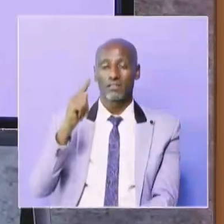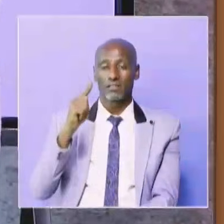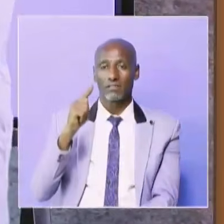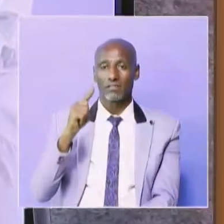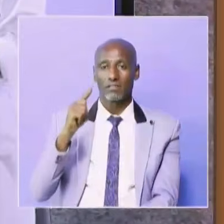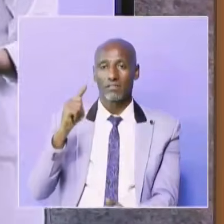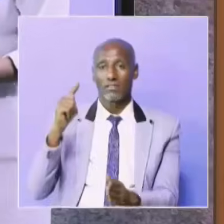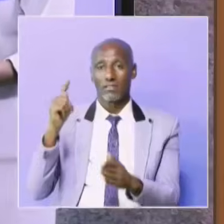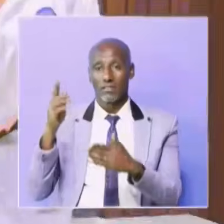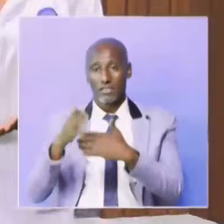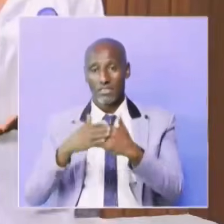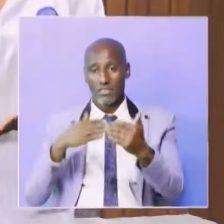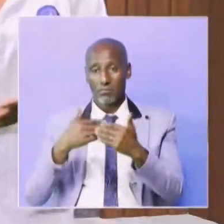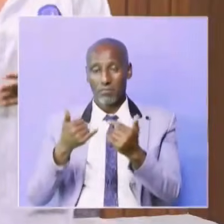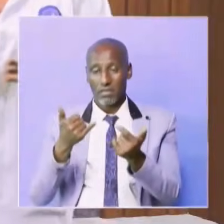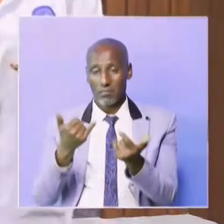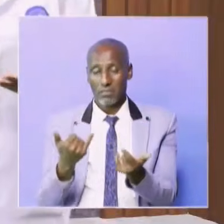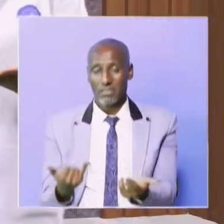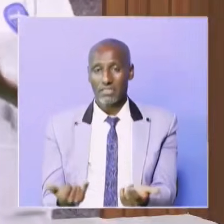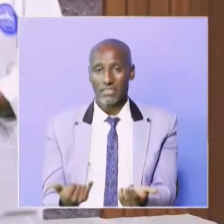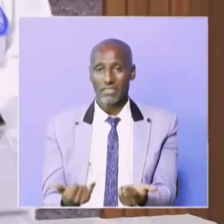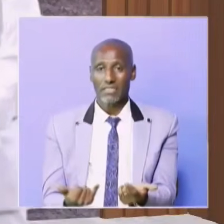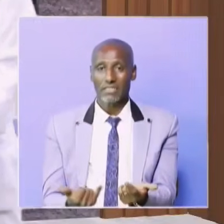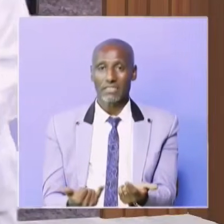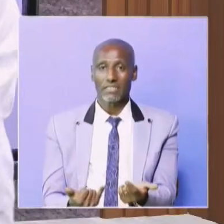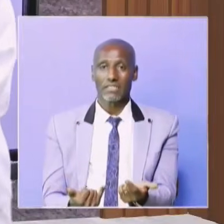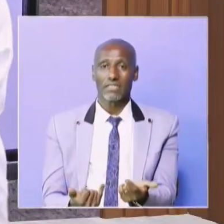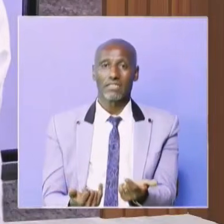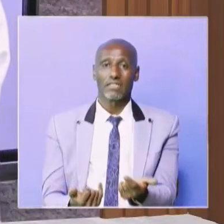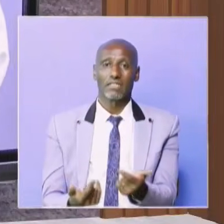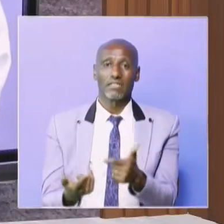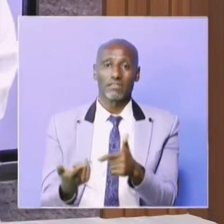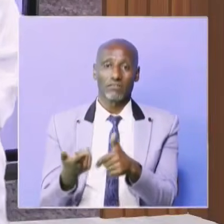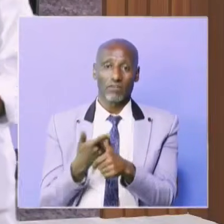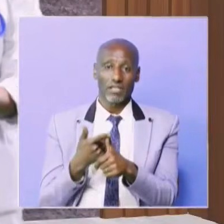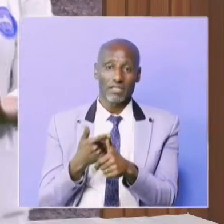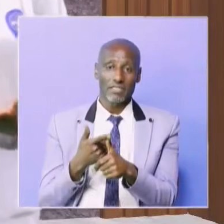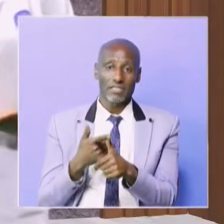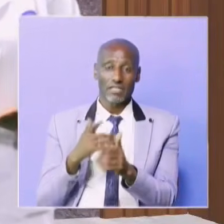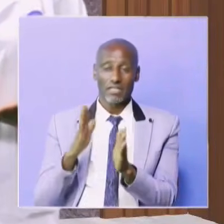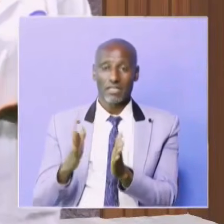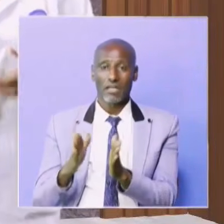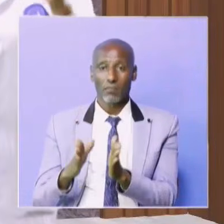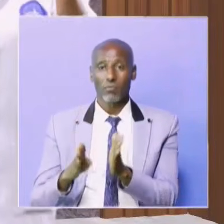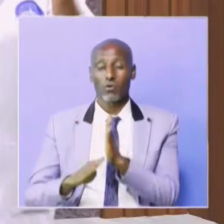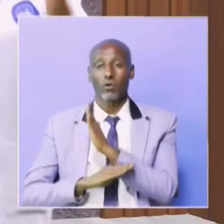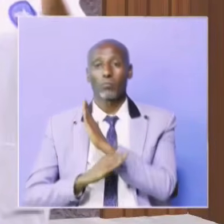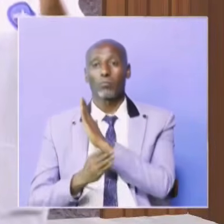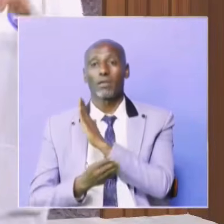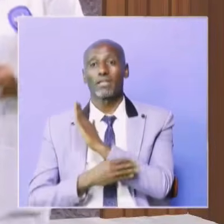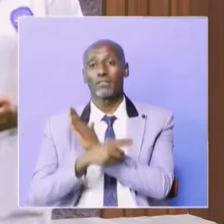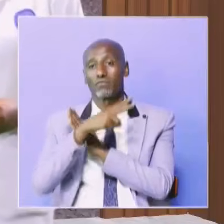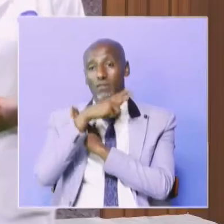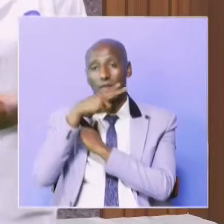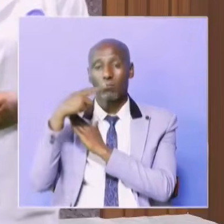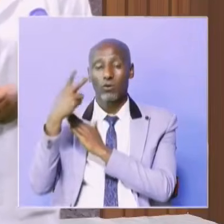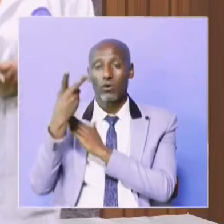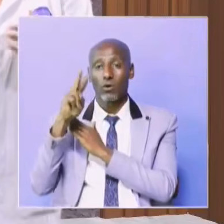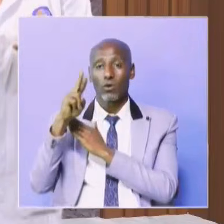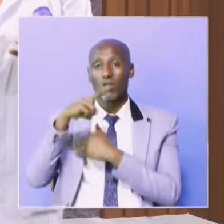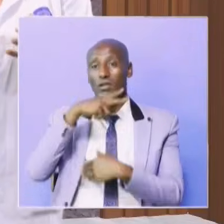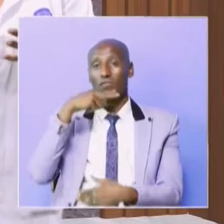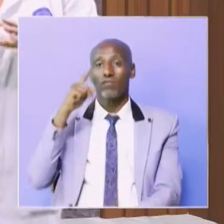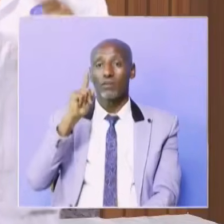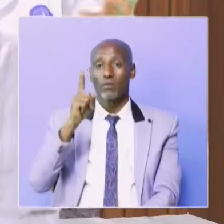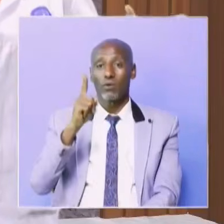Simple present or first tense, which has a first type of a verb or what we call base verb, verb 1. It is used